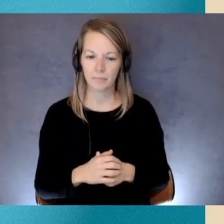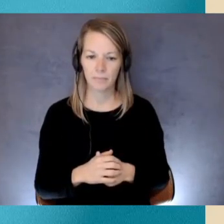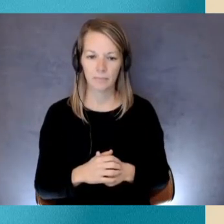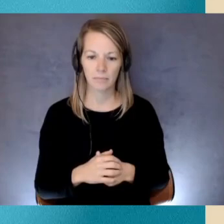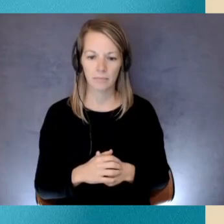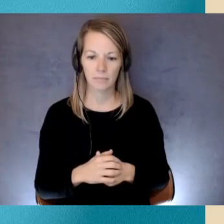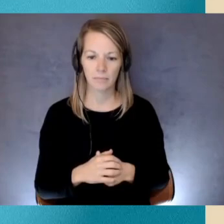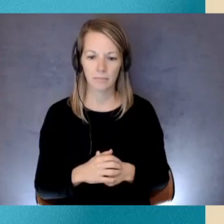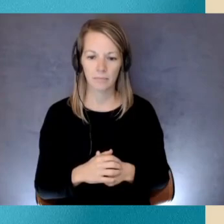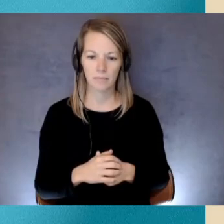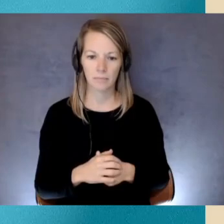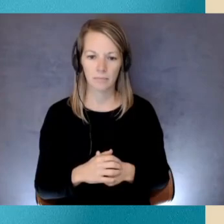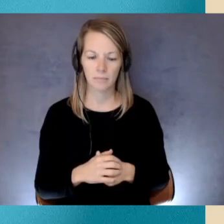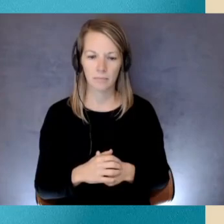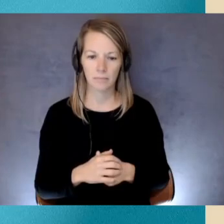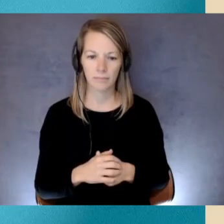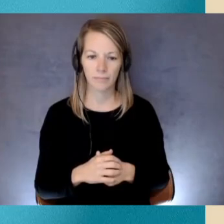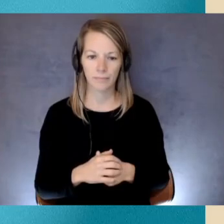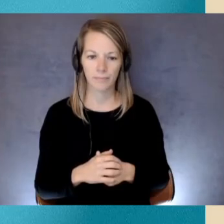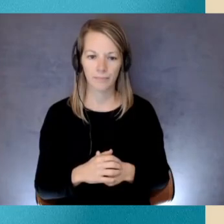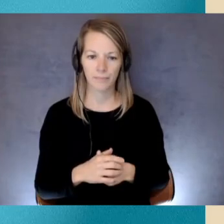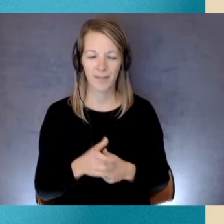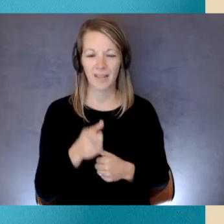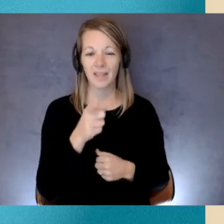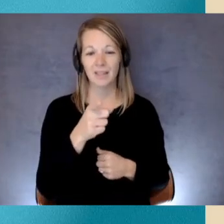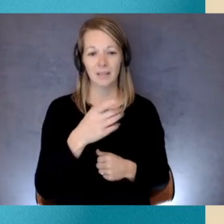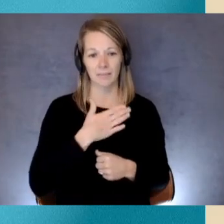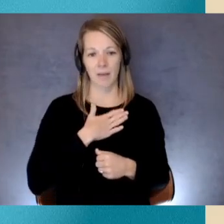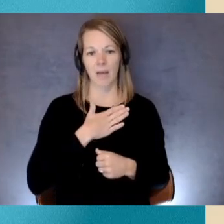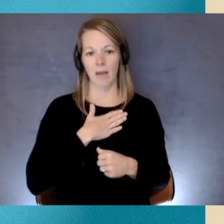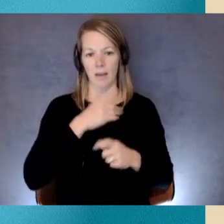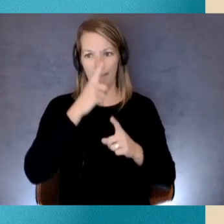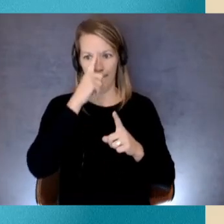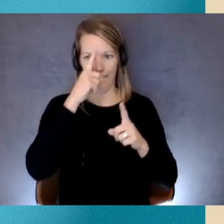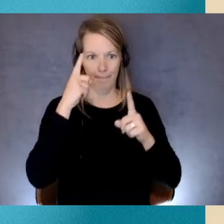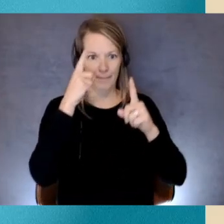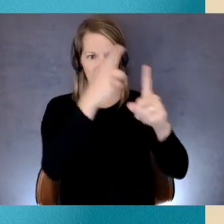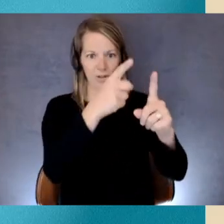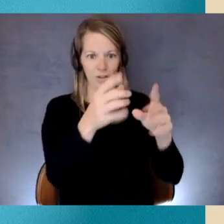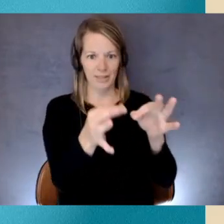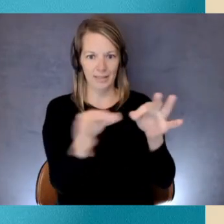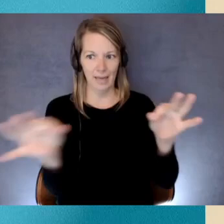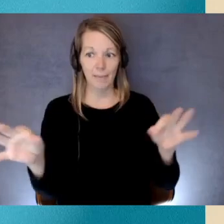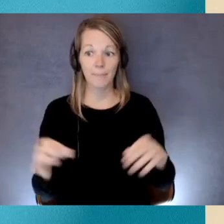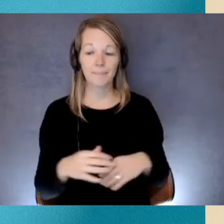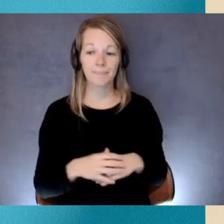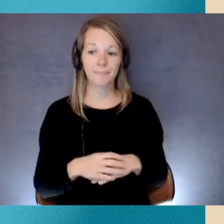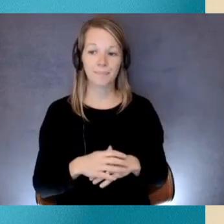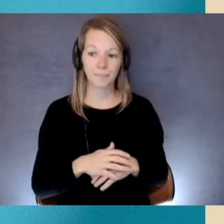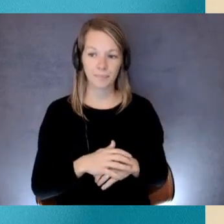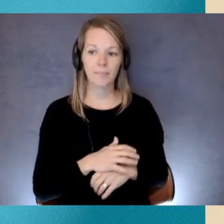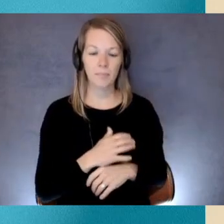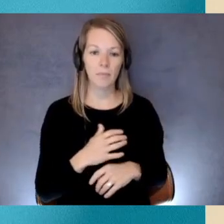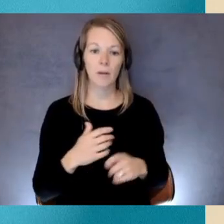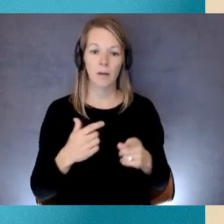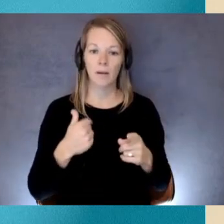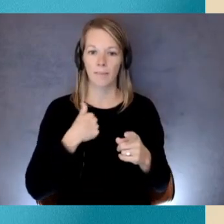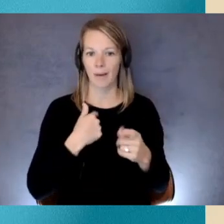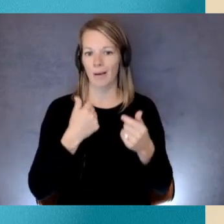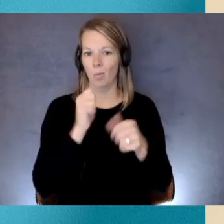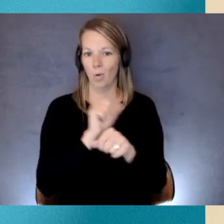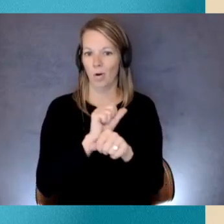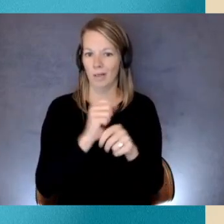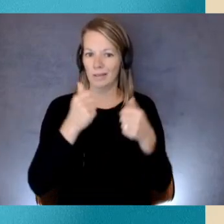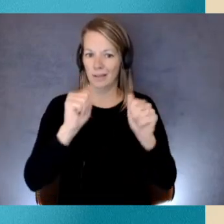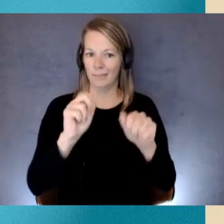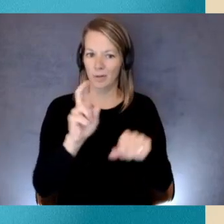yeah, sorry, my slide here. This is kind of my mission statement. My work attempts to use the medium of comics to help make challenging